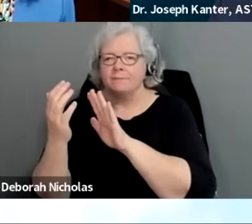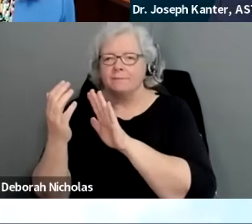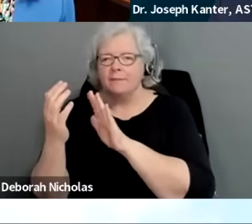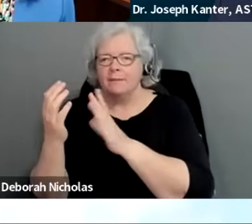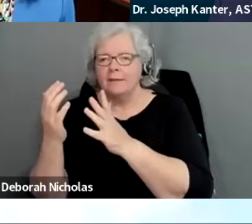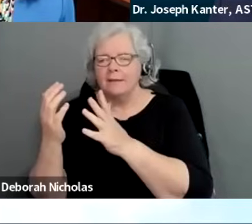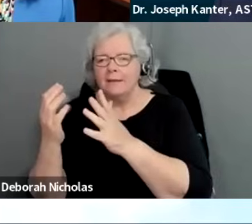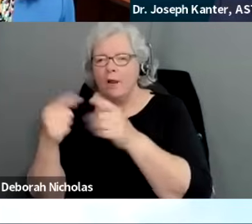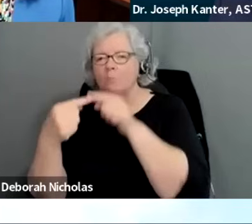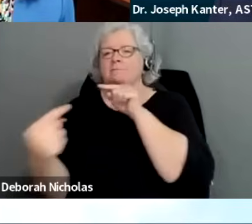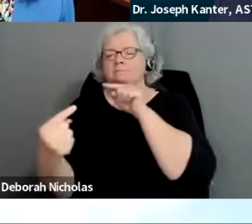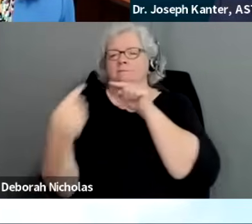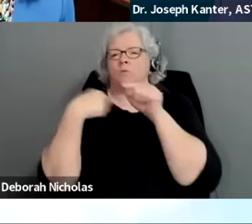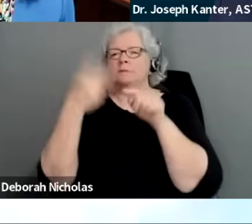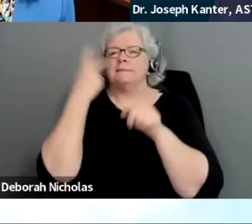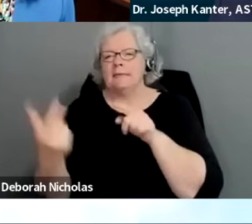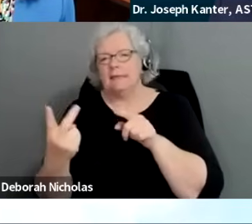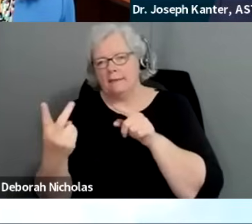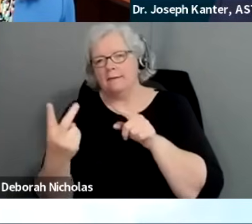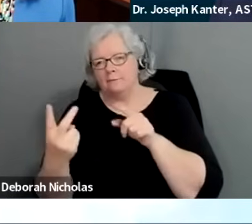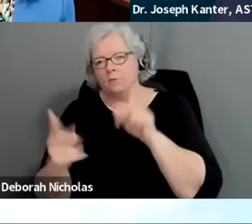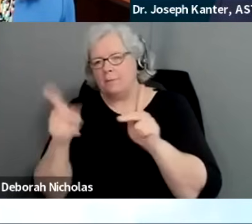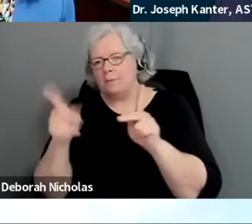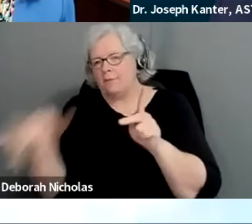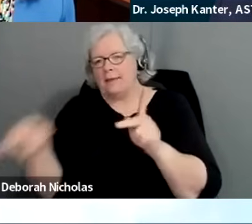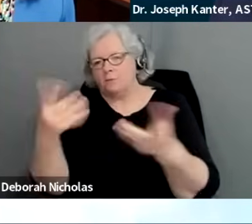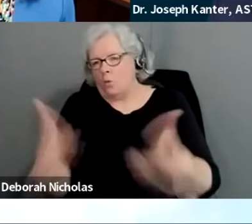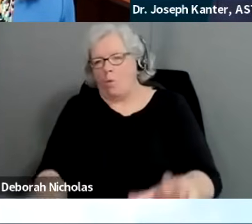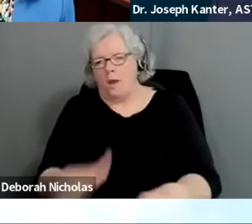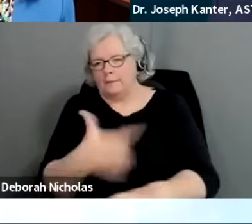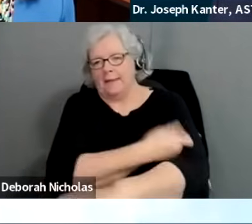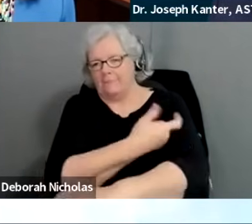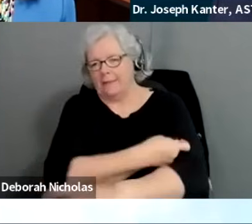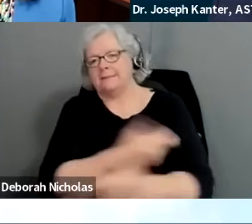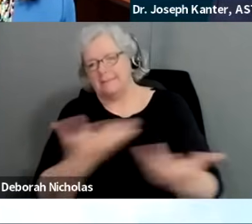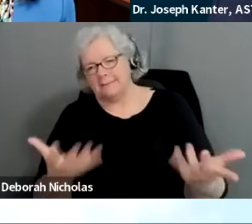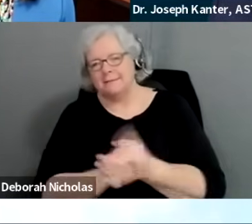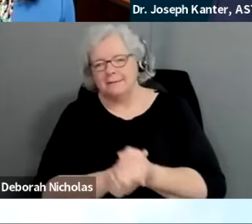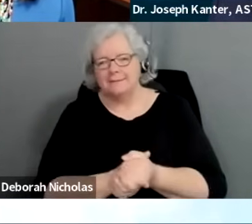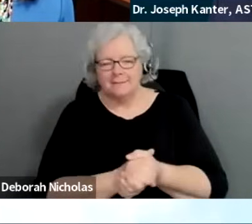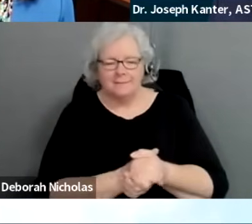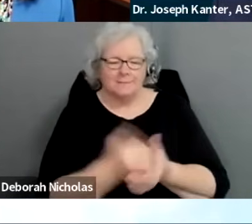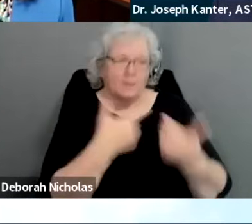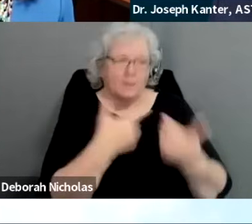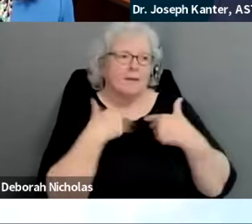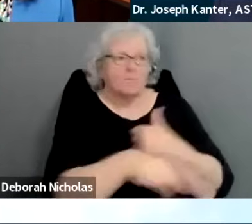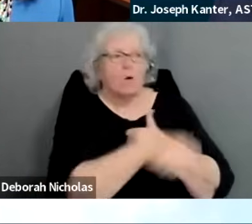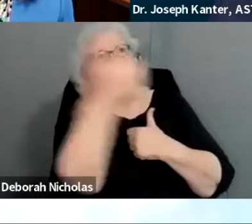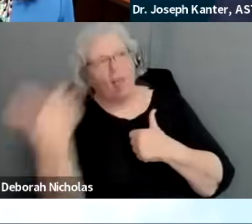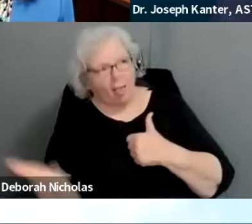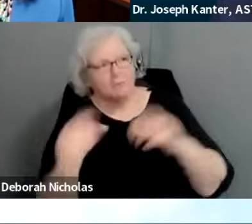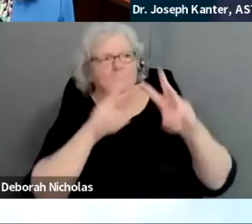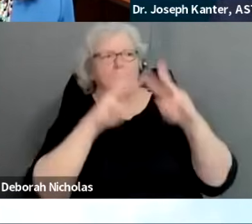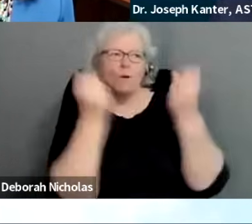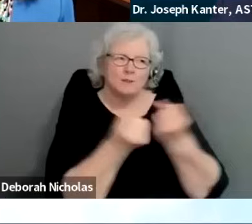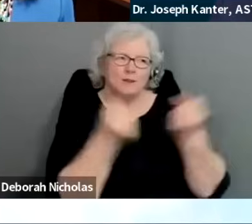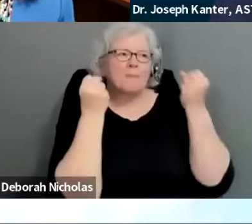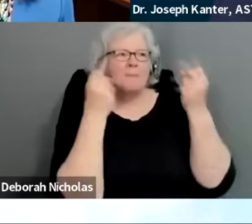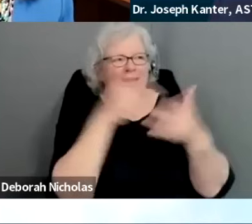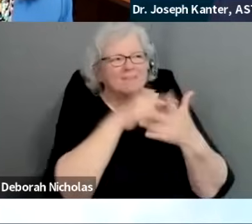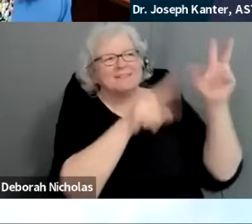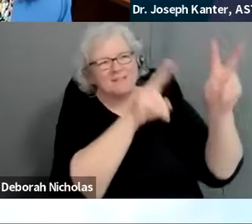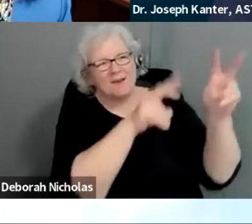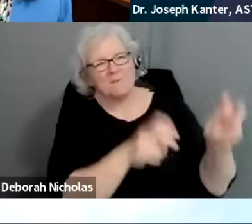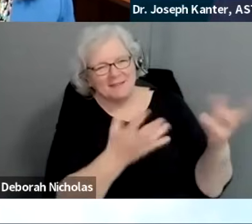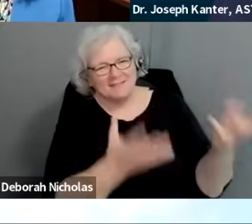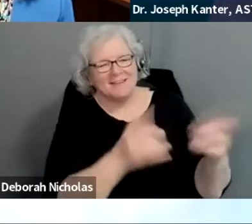that we're seeing with vaccines. I think we could have a whole nother symposium on many of these topics. We have time for one final question of